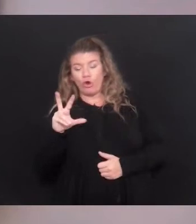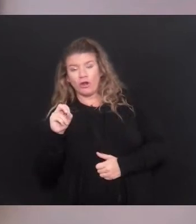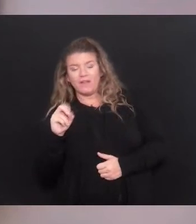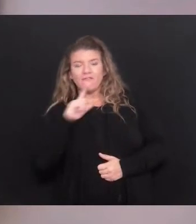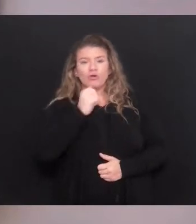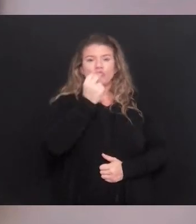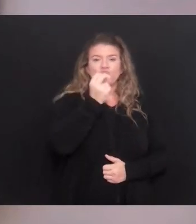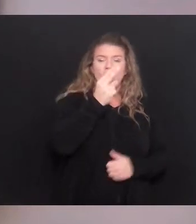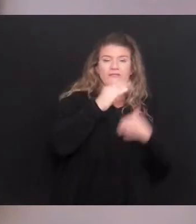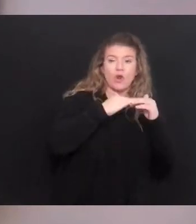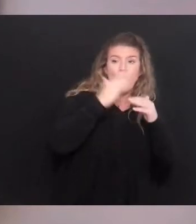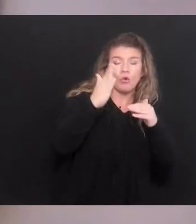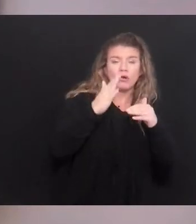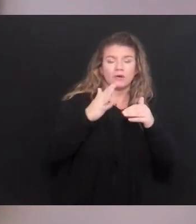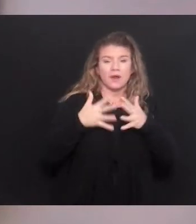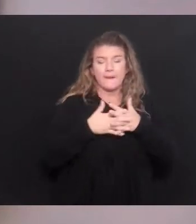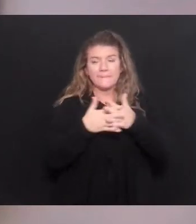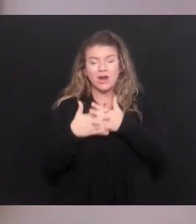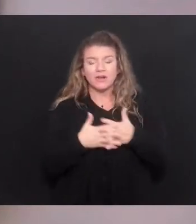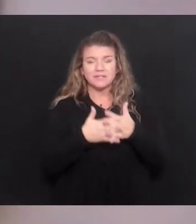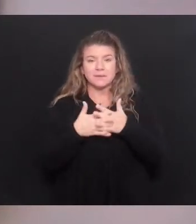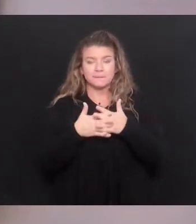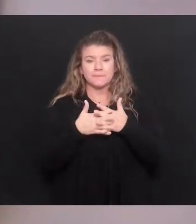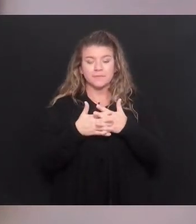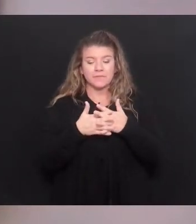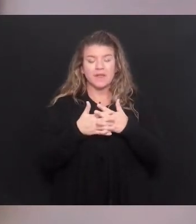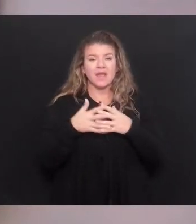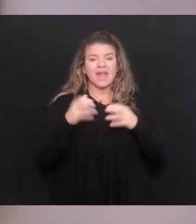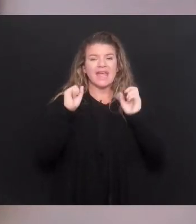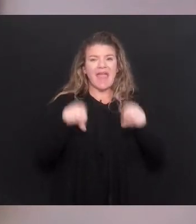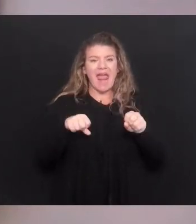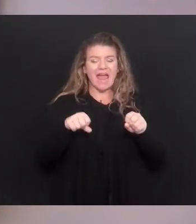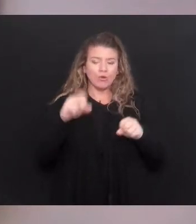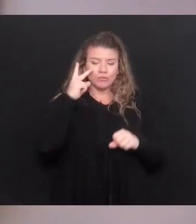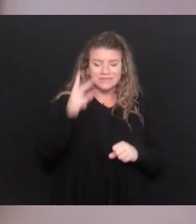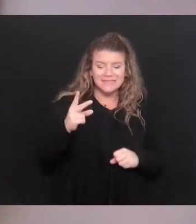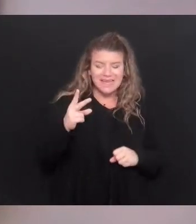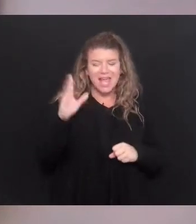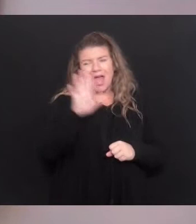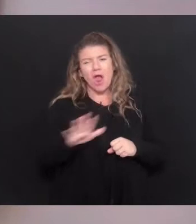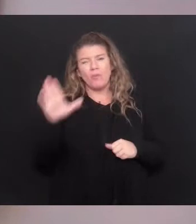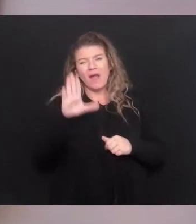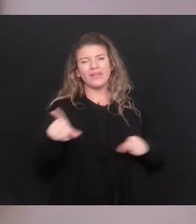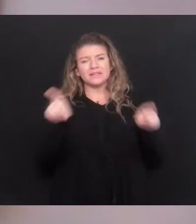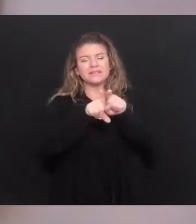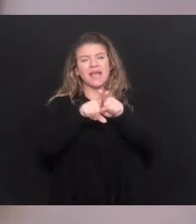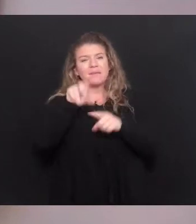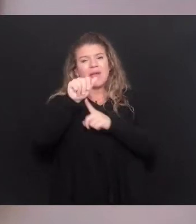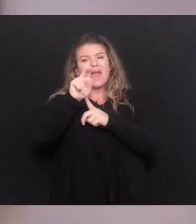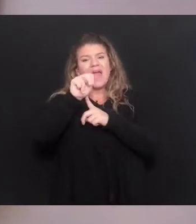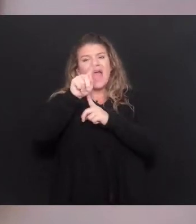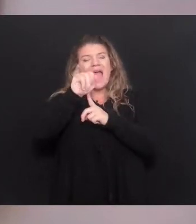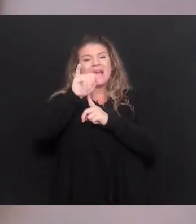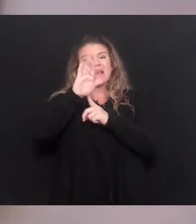over Americans, and saw about the same antibody levels, which is good. The response was